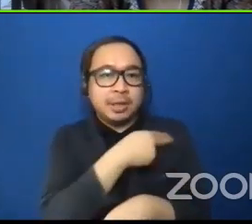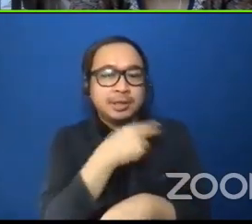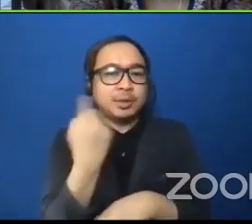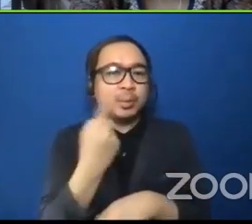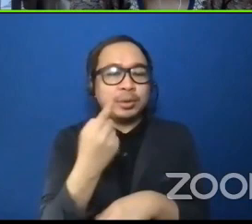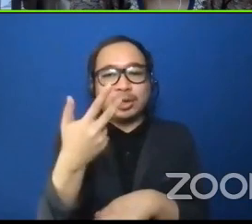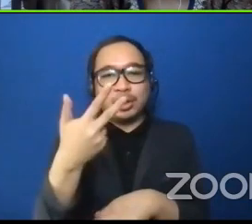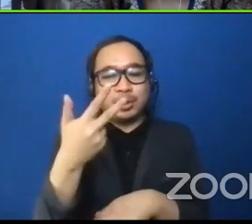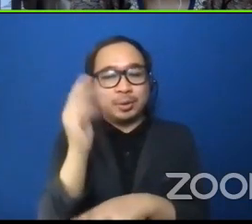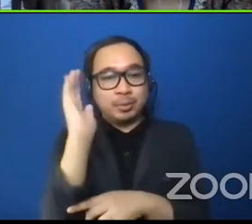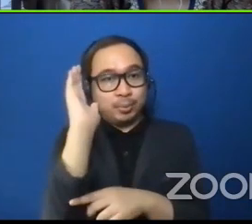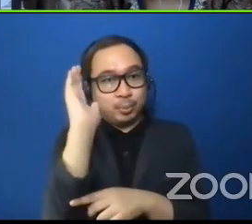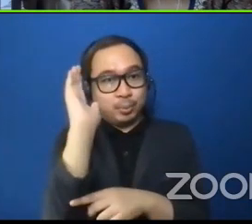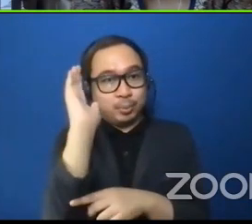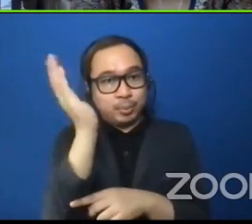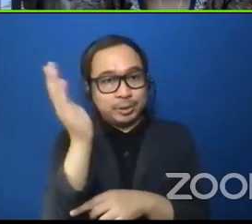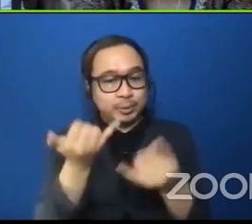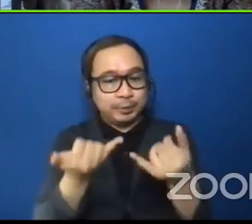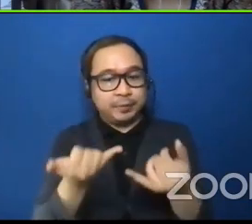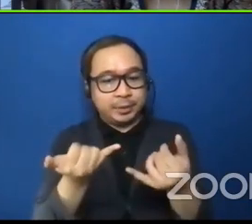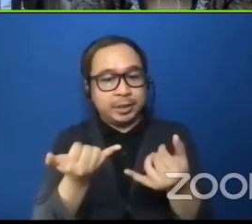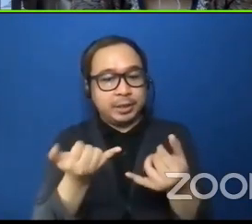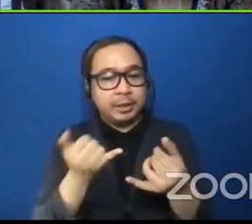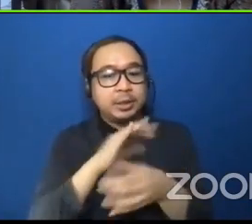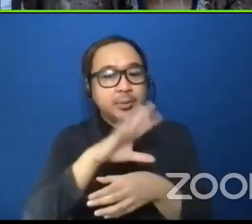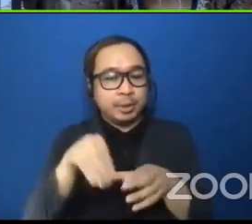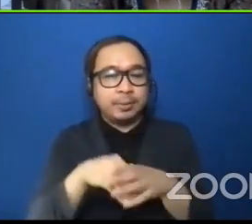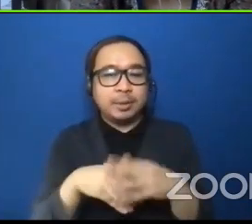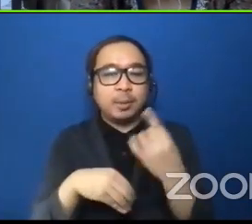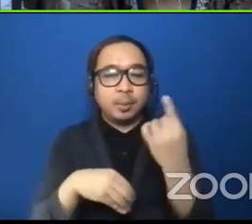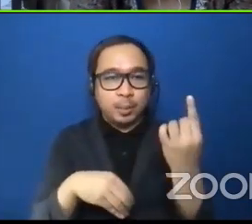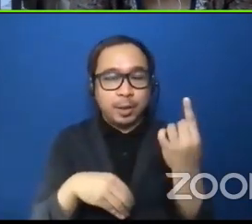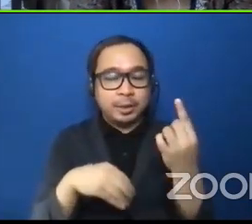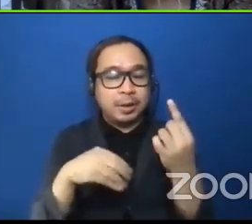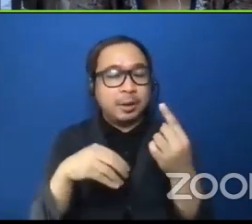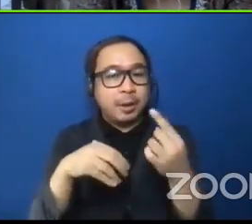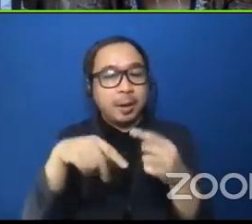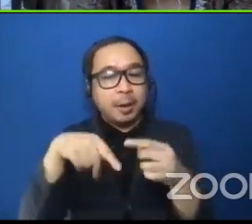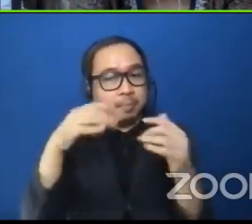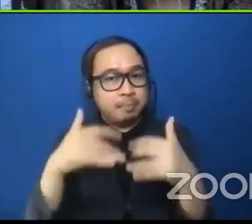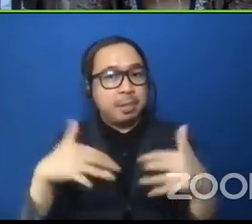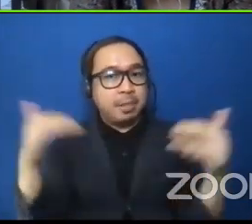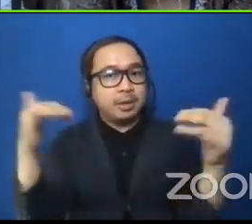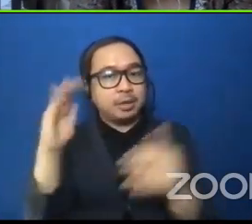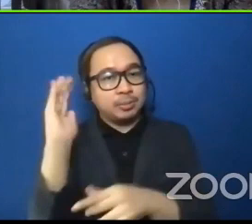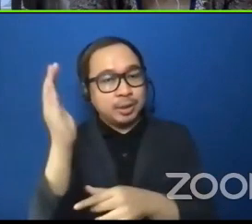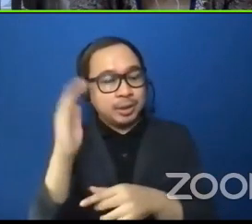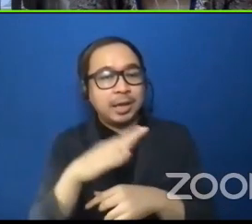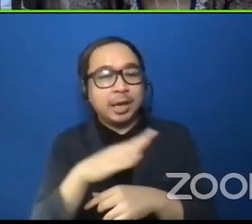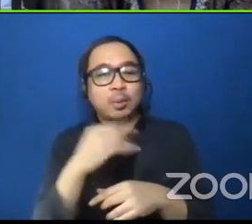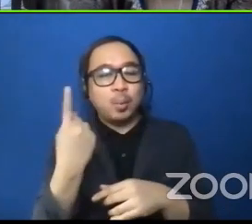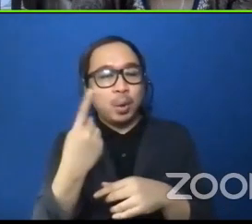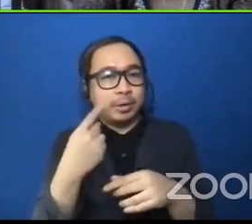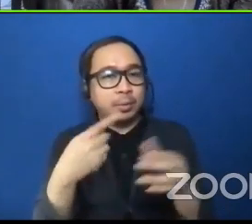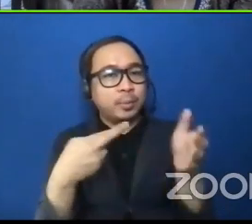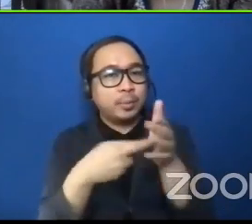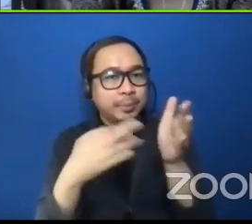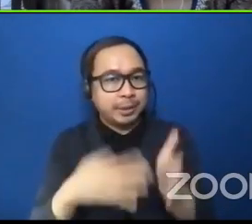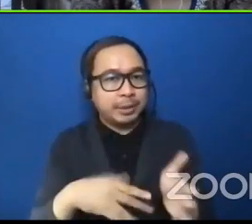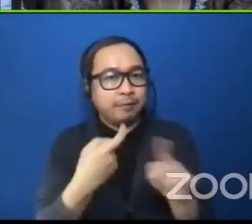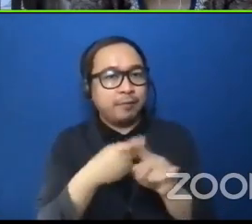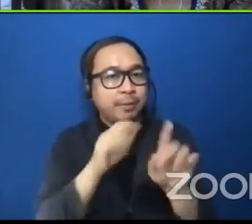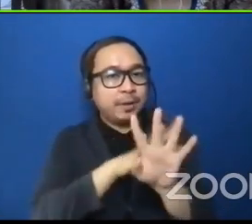abstract presenters for today, apart from one plenary speaker and one voice from the frontline. Just a few